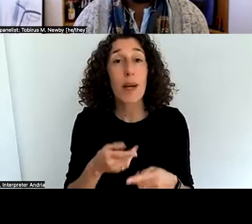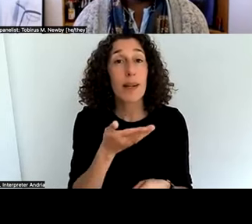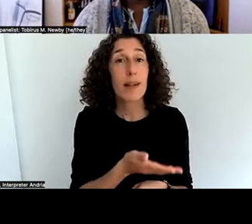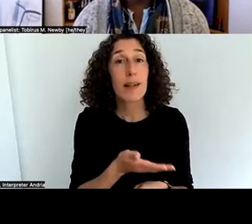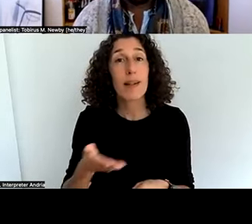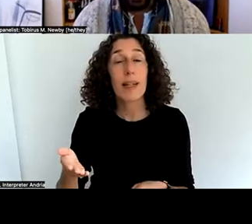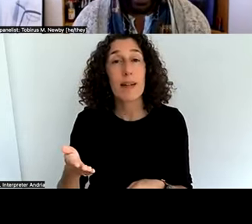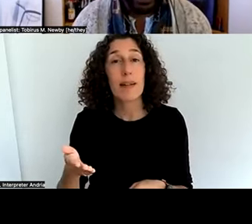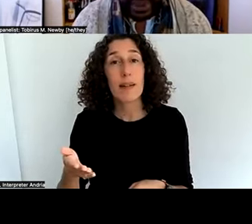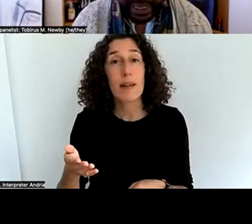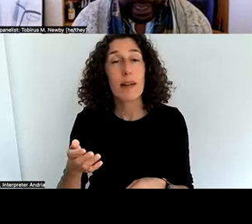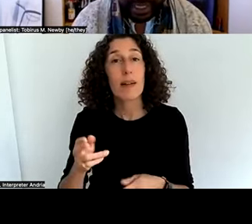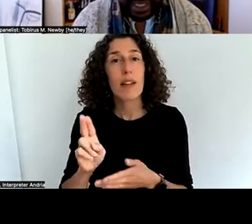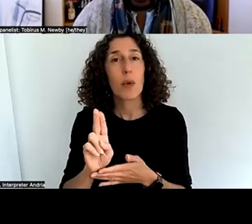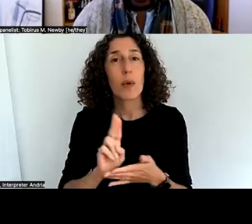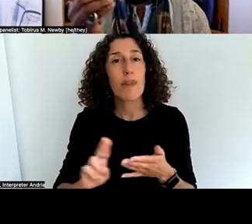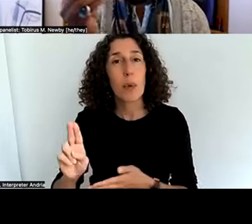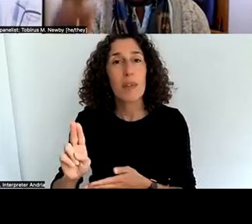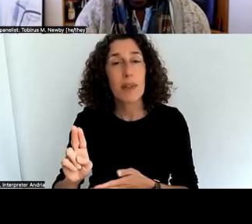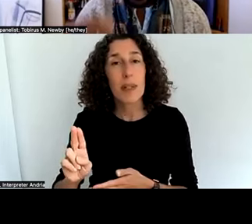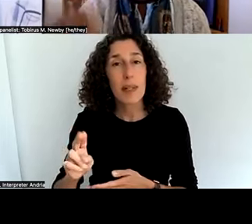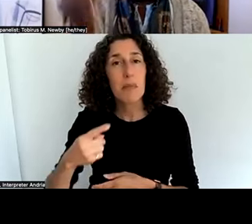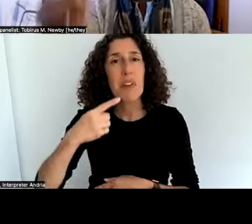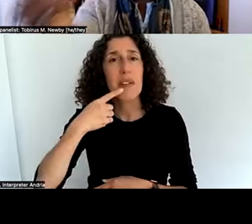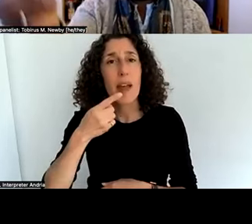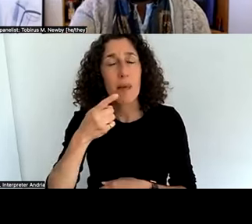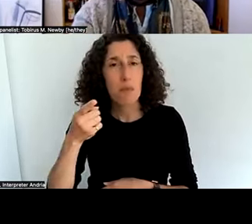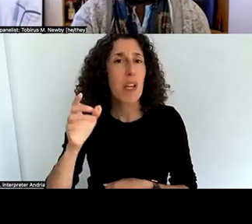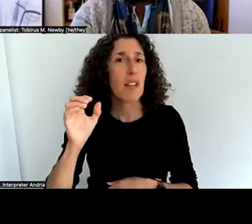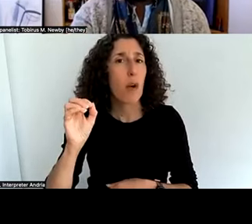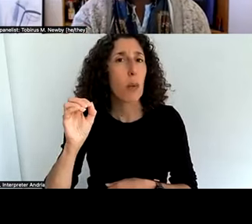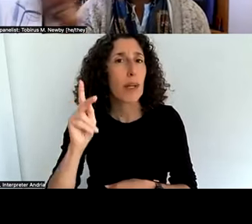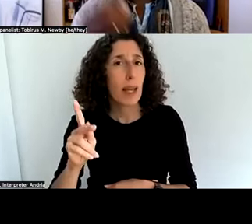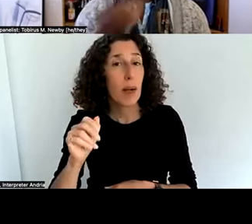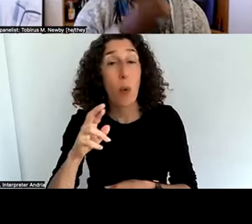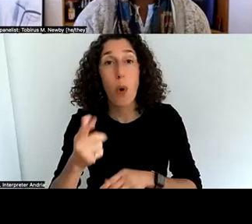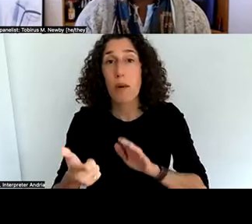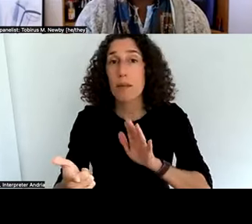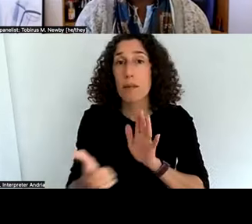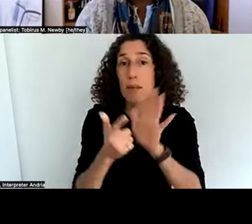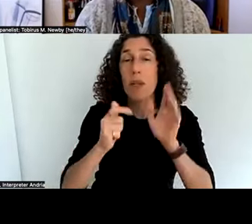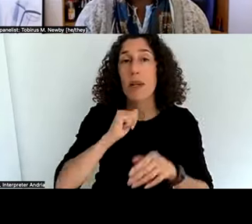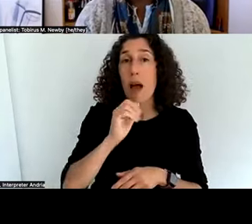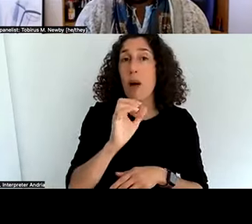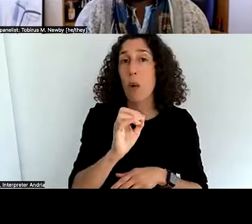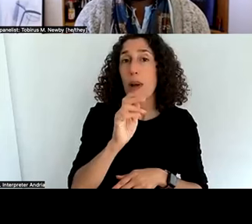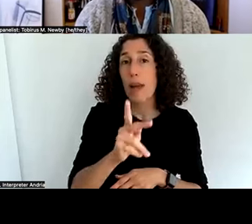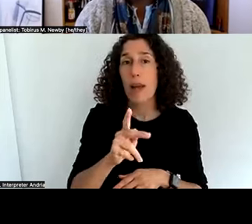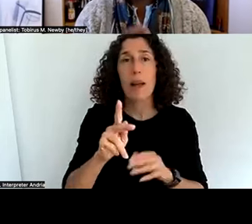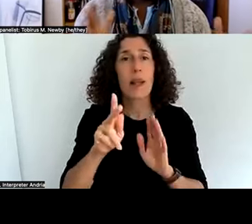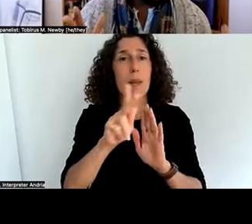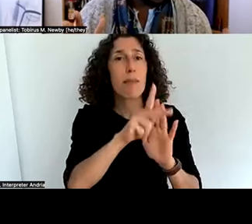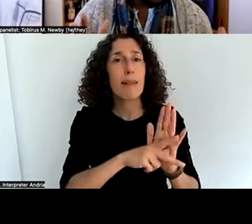trauma. Whoa, what do we do then? Because based on policy, this is the right thing, but based on personal experience, it is not. So